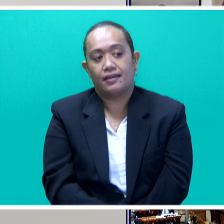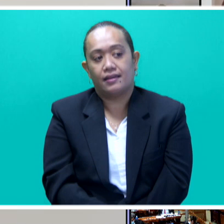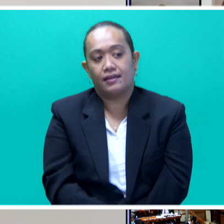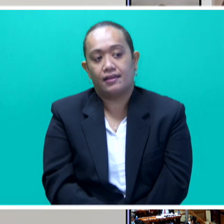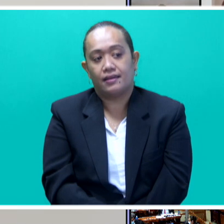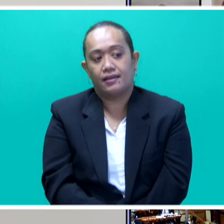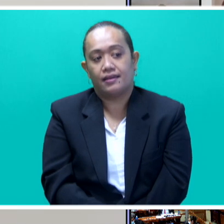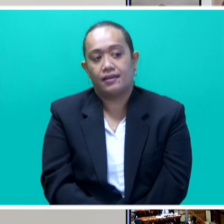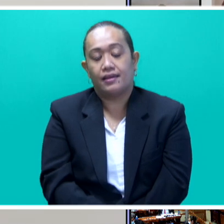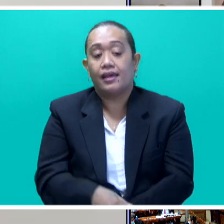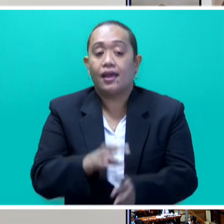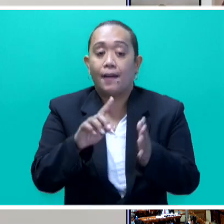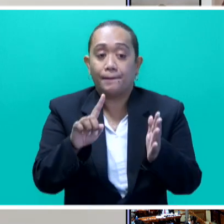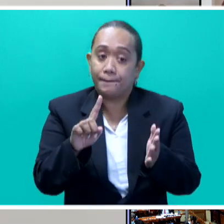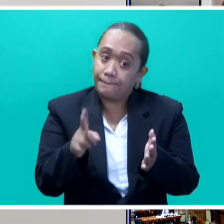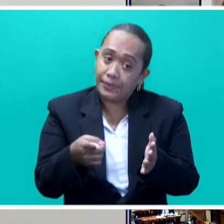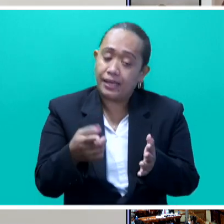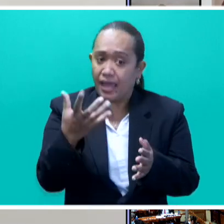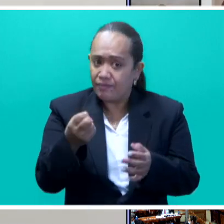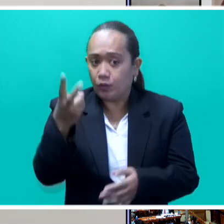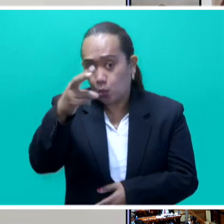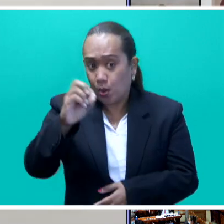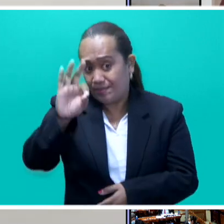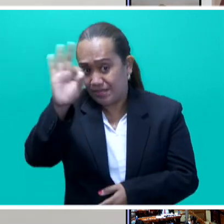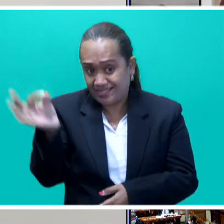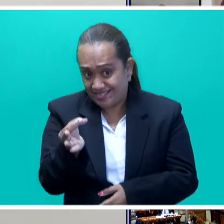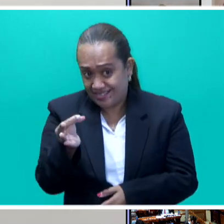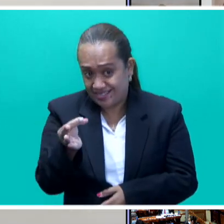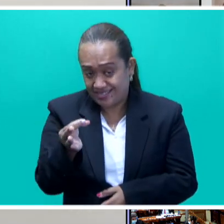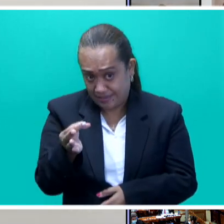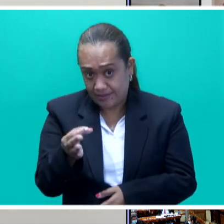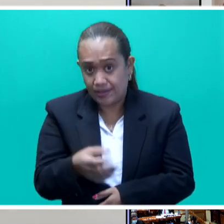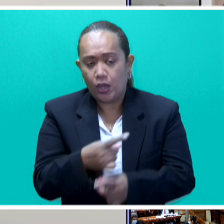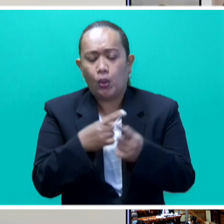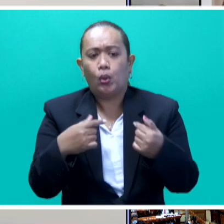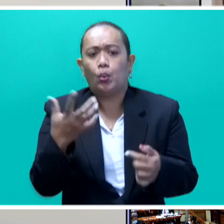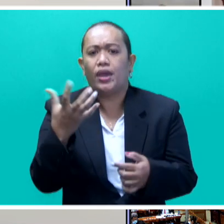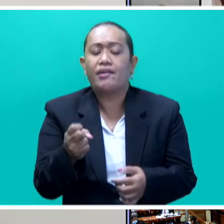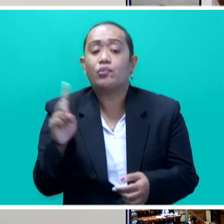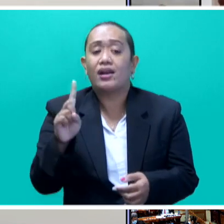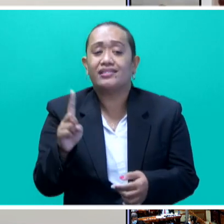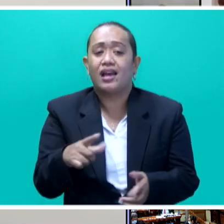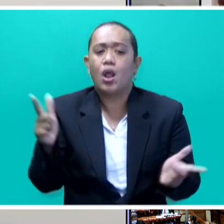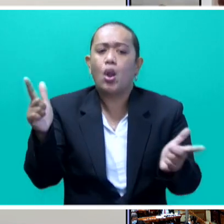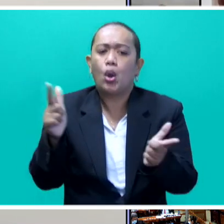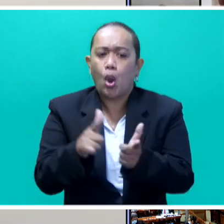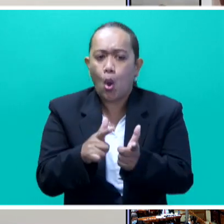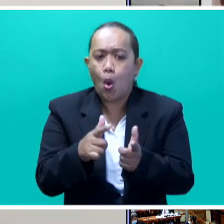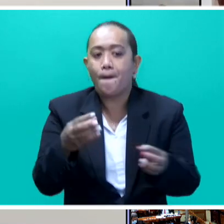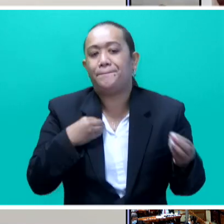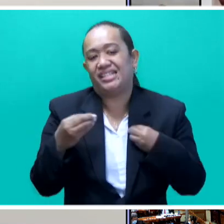of 20%. Mr. Speaker, sir, we are dealing with low consumption and business